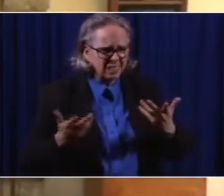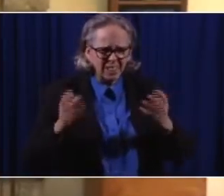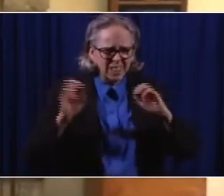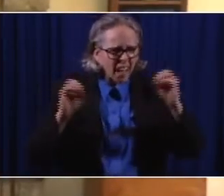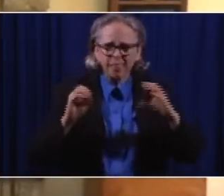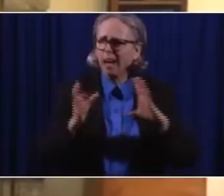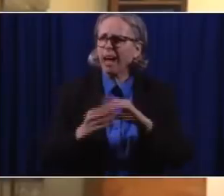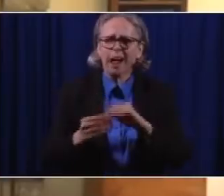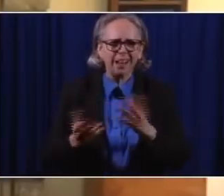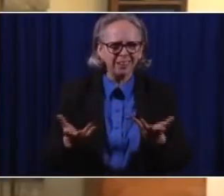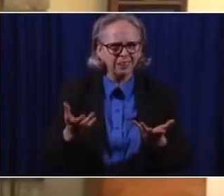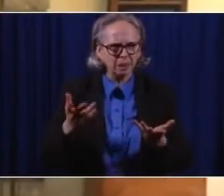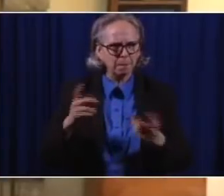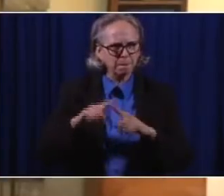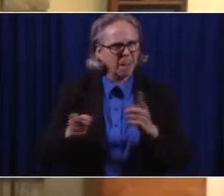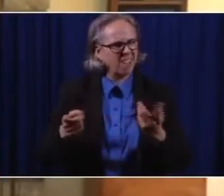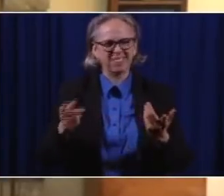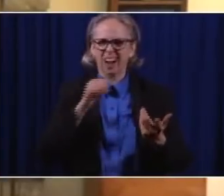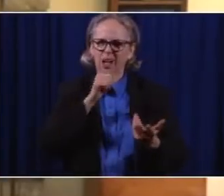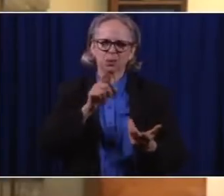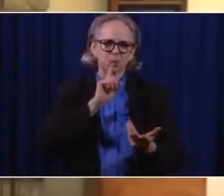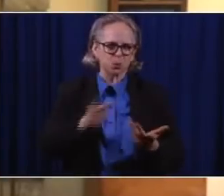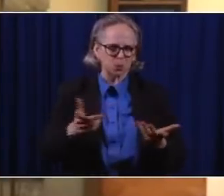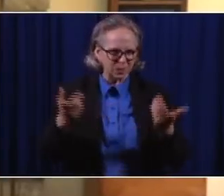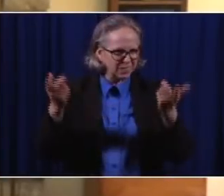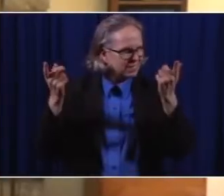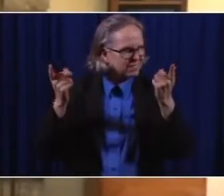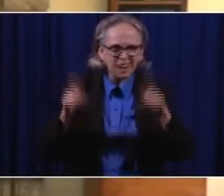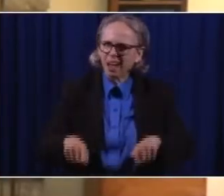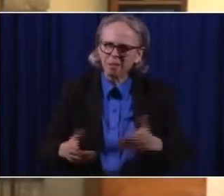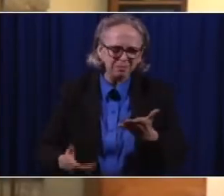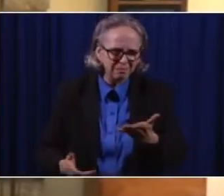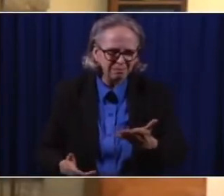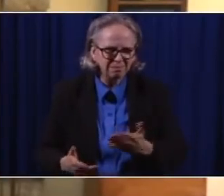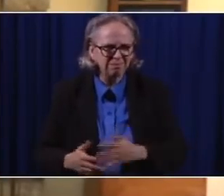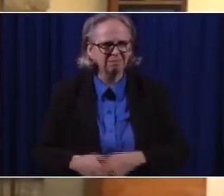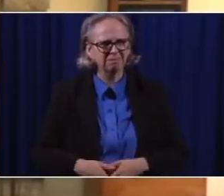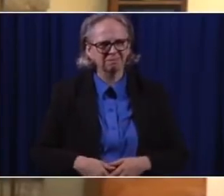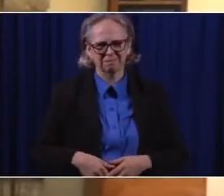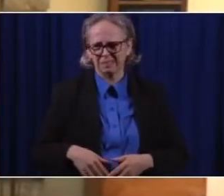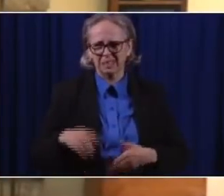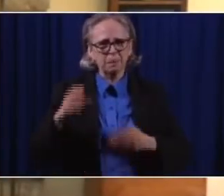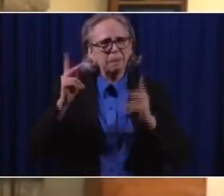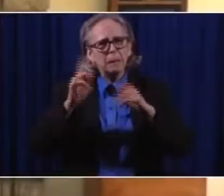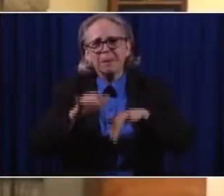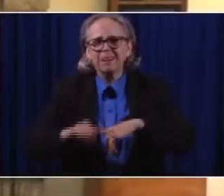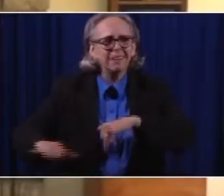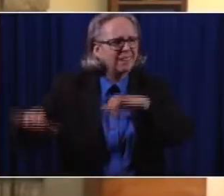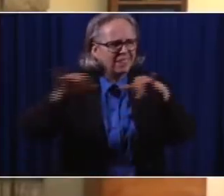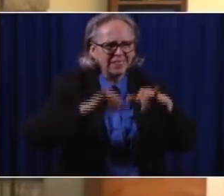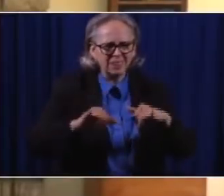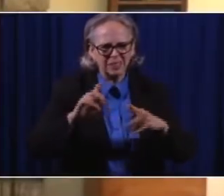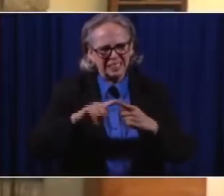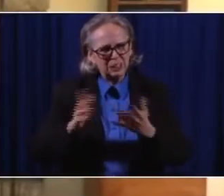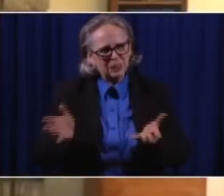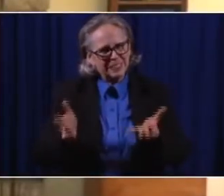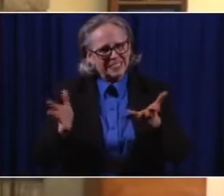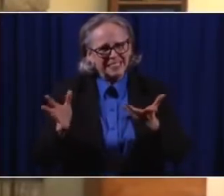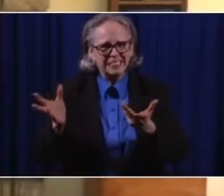was. It's very inconsistent. And what we're trying to do is just get it up in the neighborhood of 95%, you